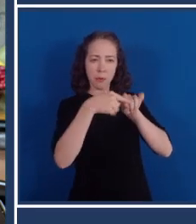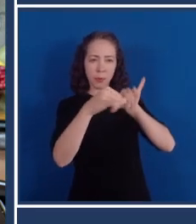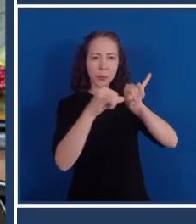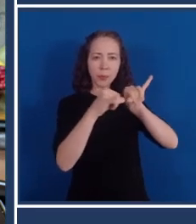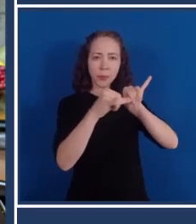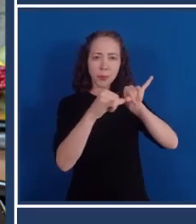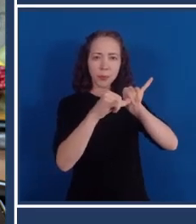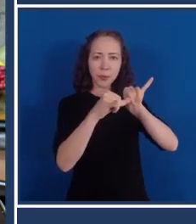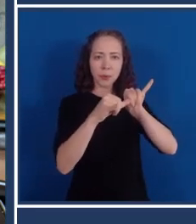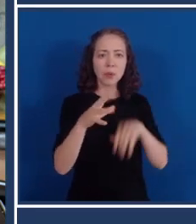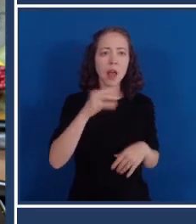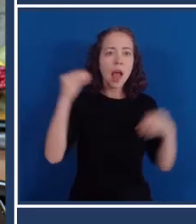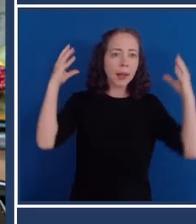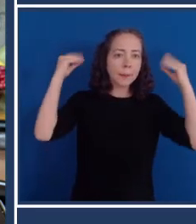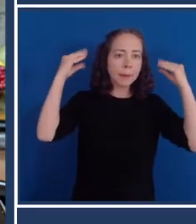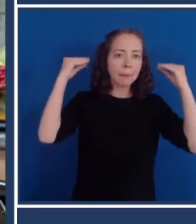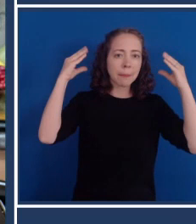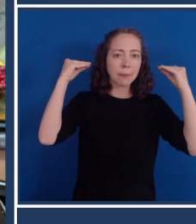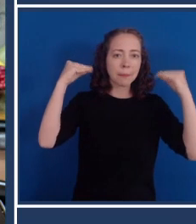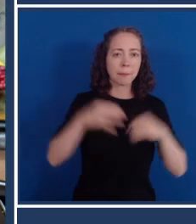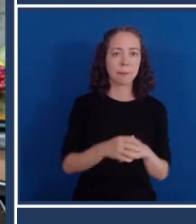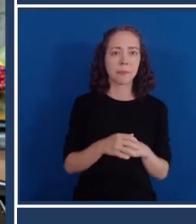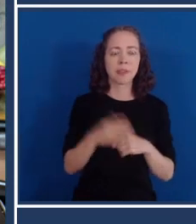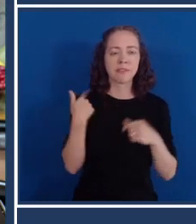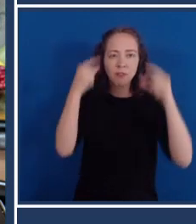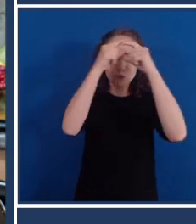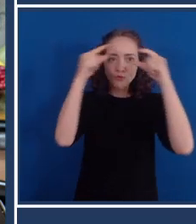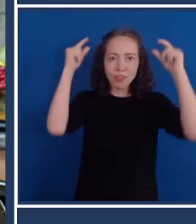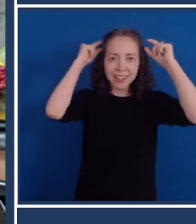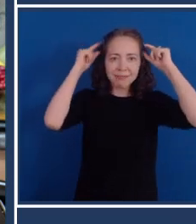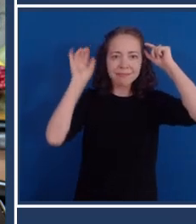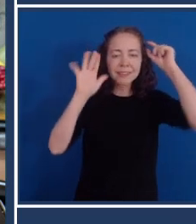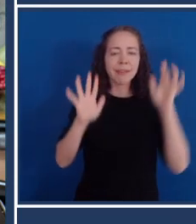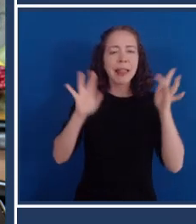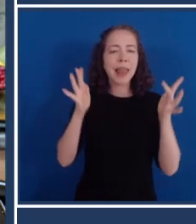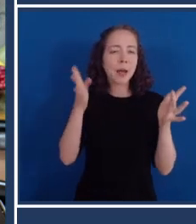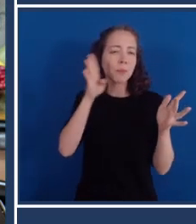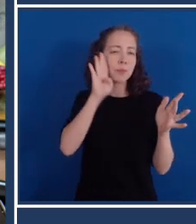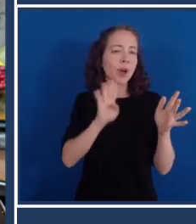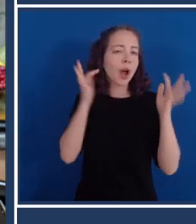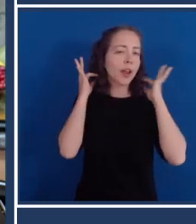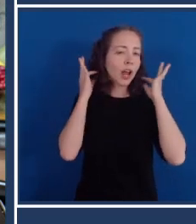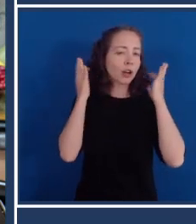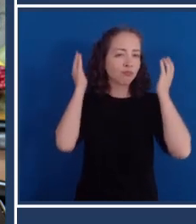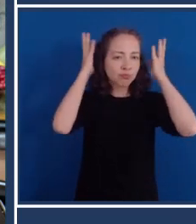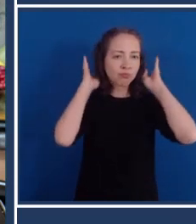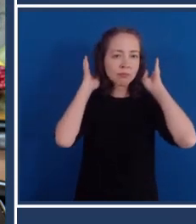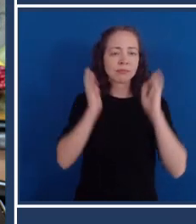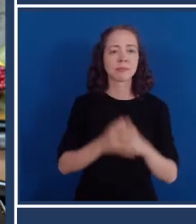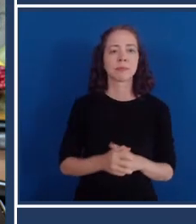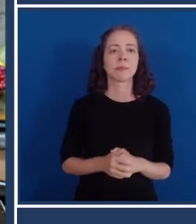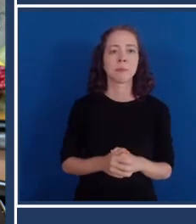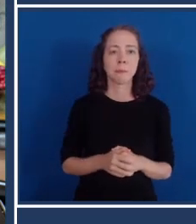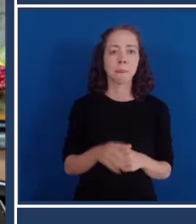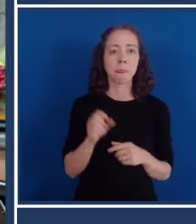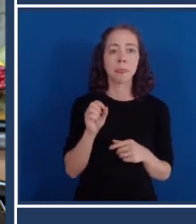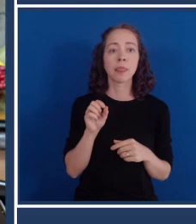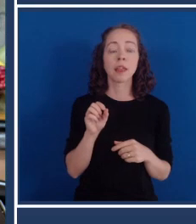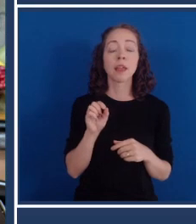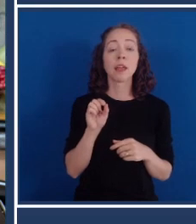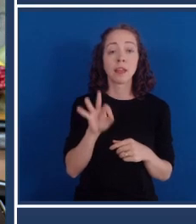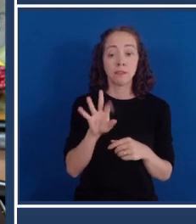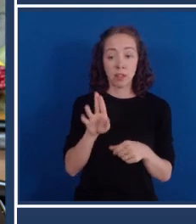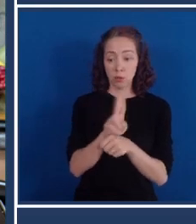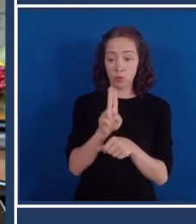It forms a ring around his sandy brown hair. Using the device, Theo swivels his head to the left and